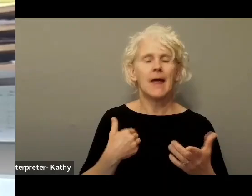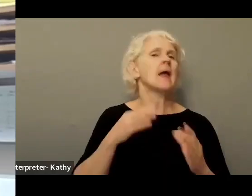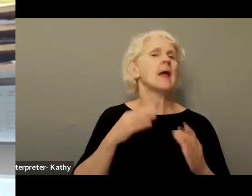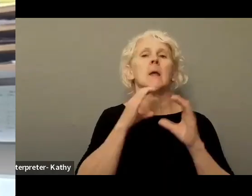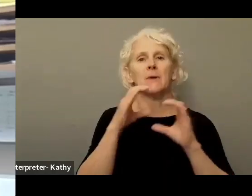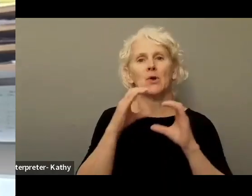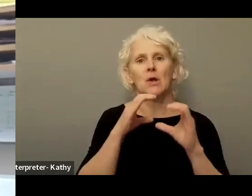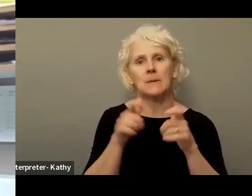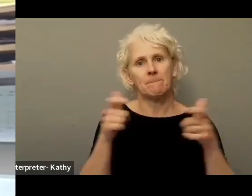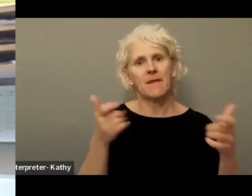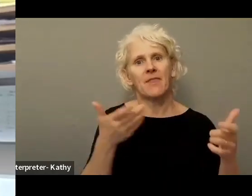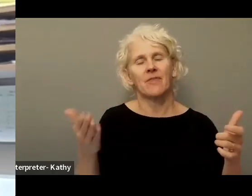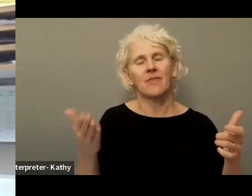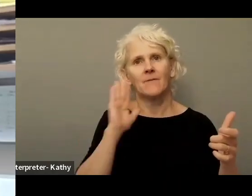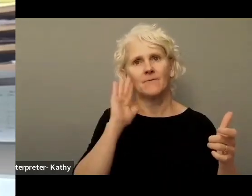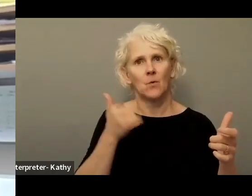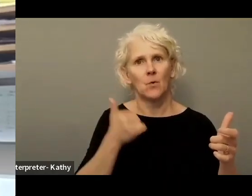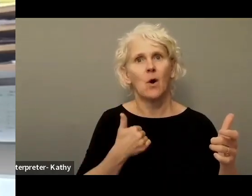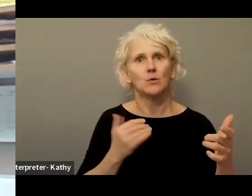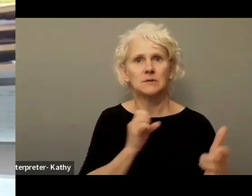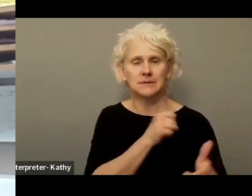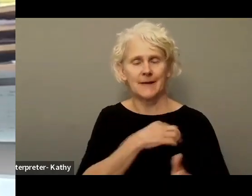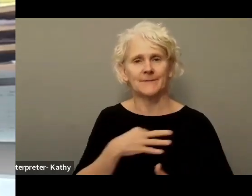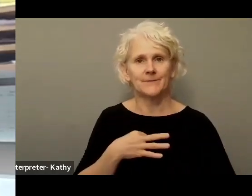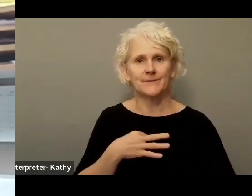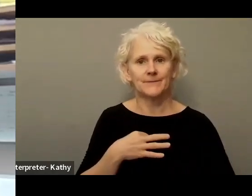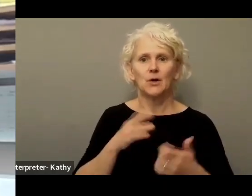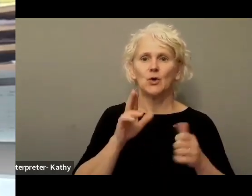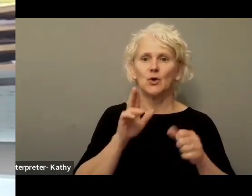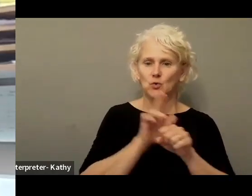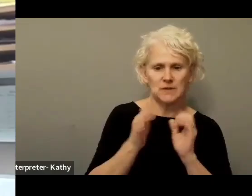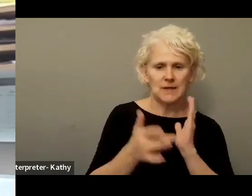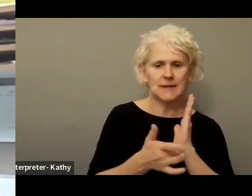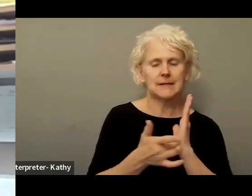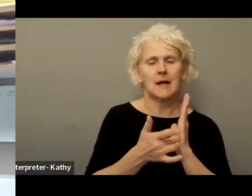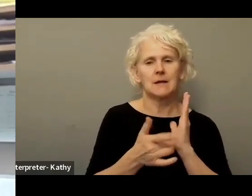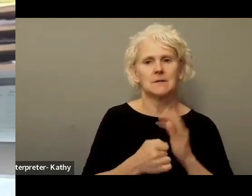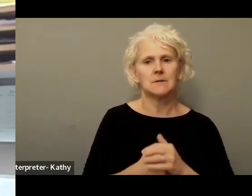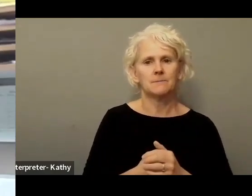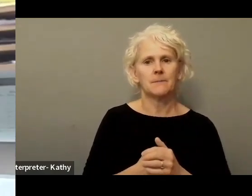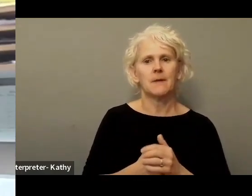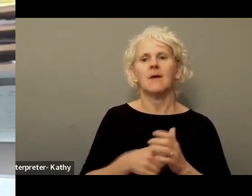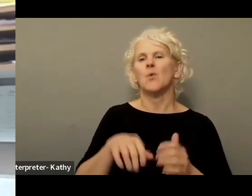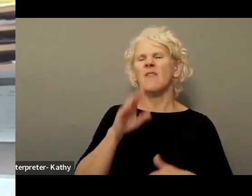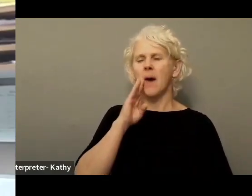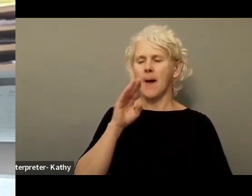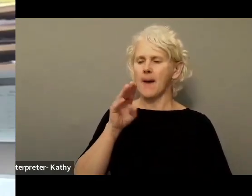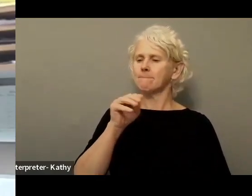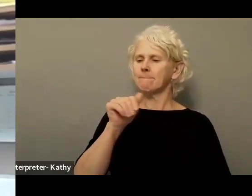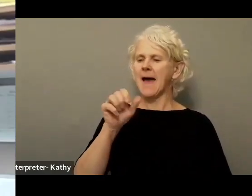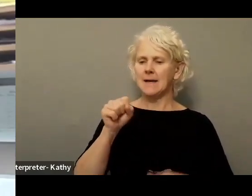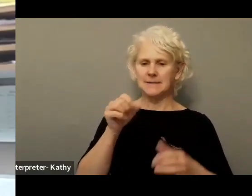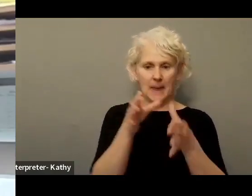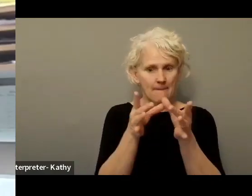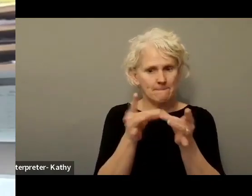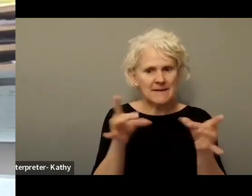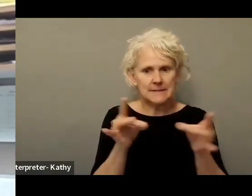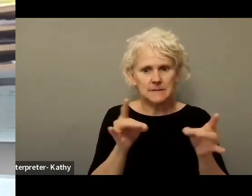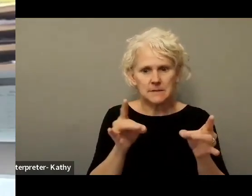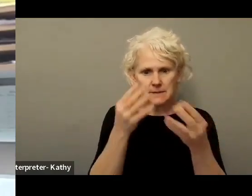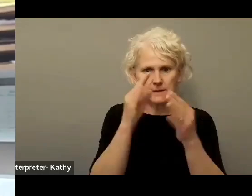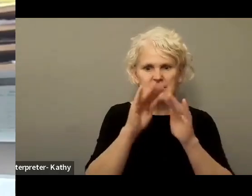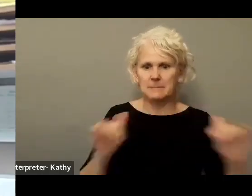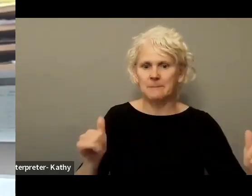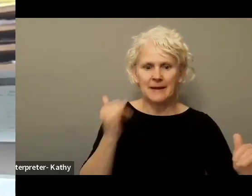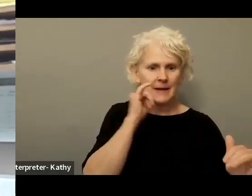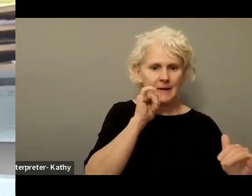communicating is a huge thing with our staff and using technology. So we have a mass messaging system. So when we're short or we need